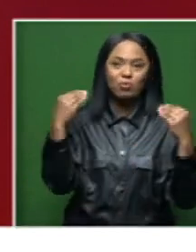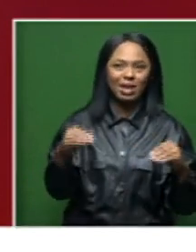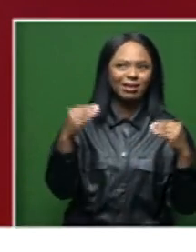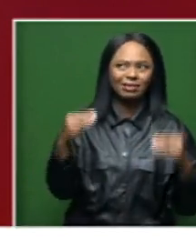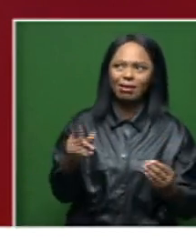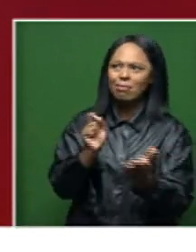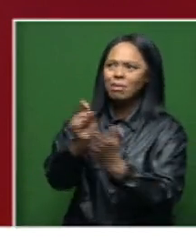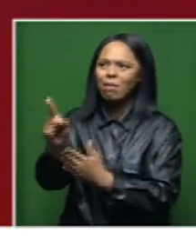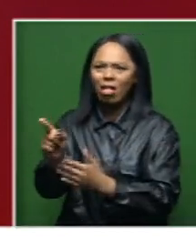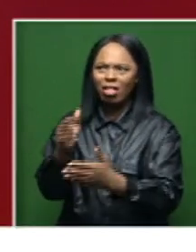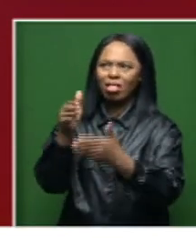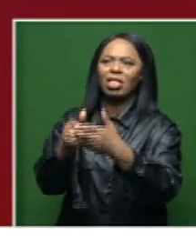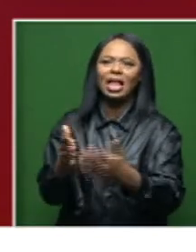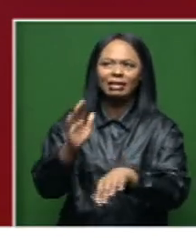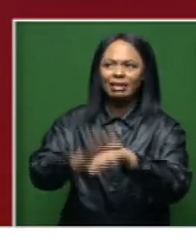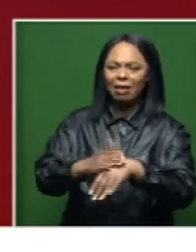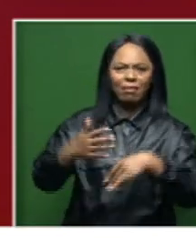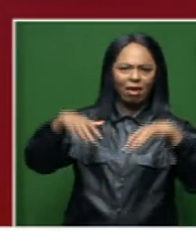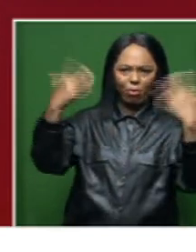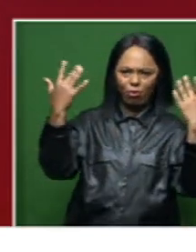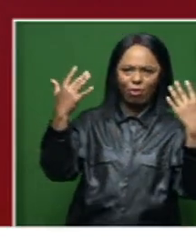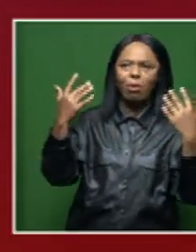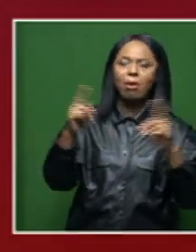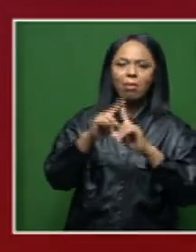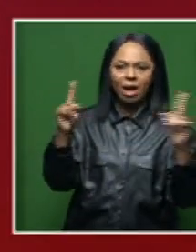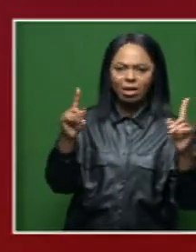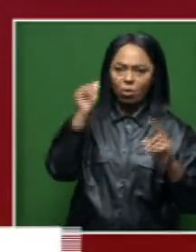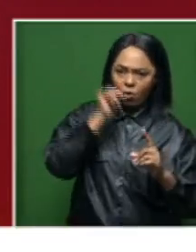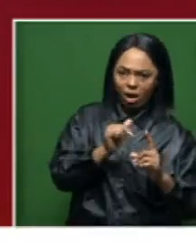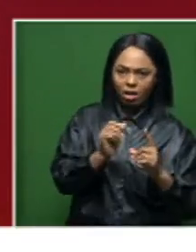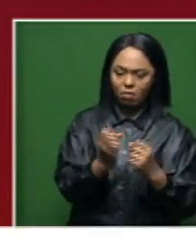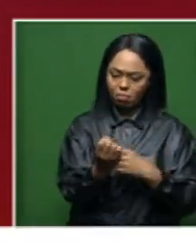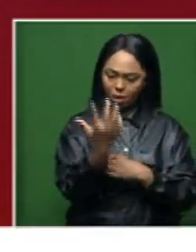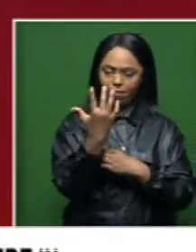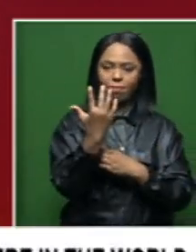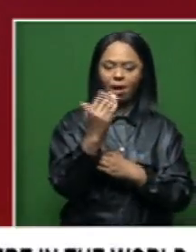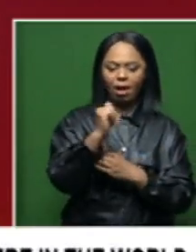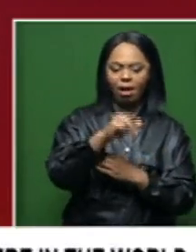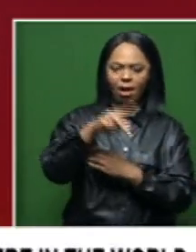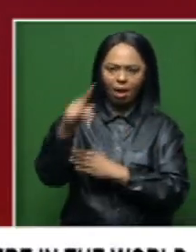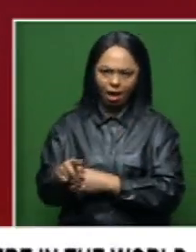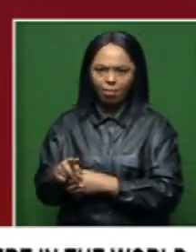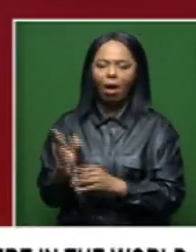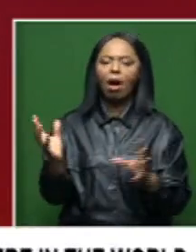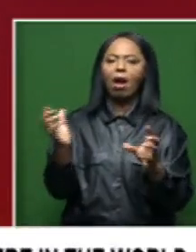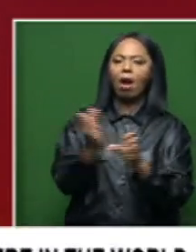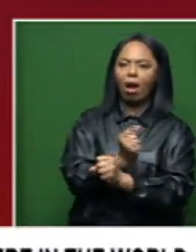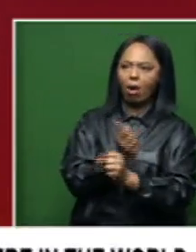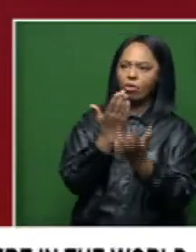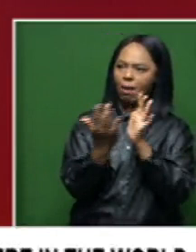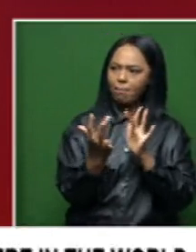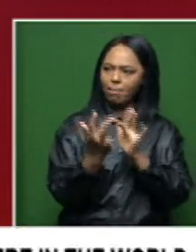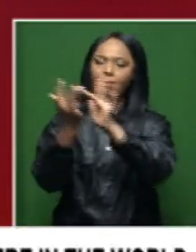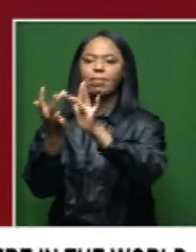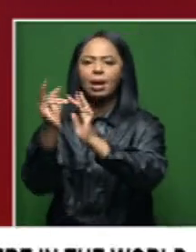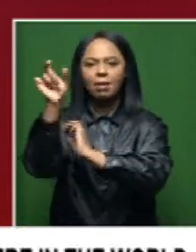to them, but they just don't have the time. But as soon as they know about the app, then they filter their DMs by redirecting people to the app because they